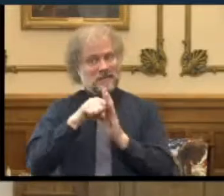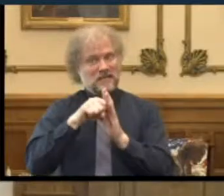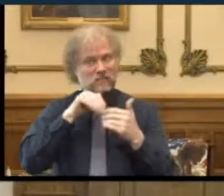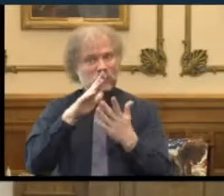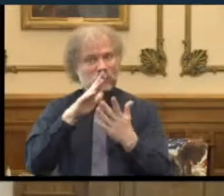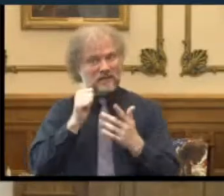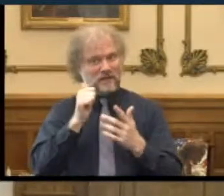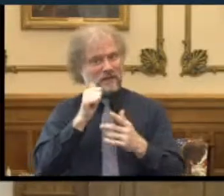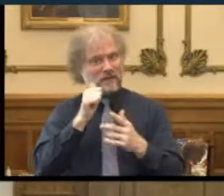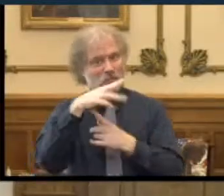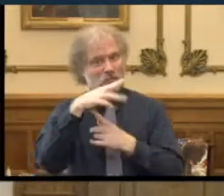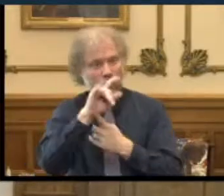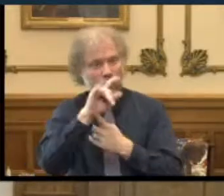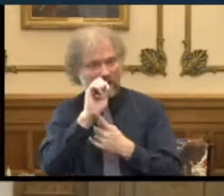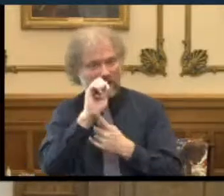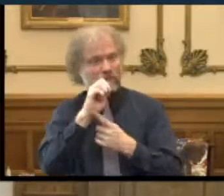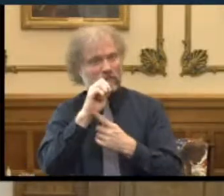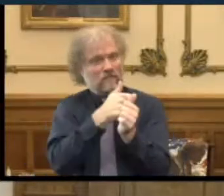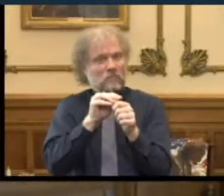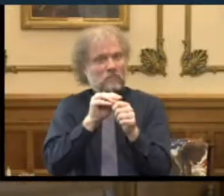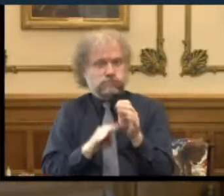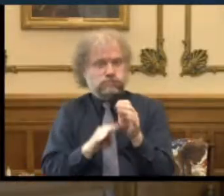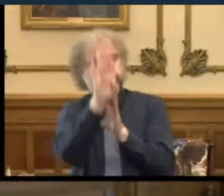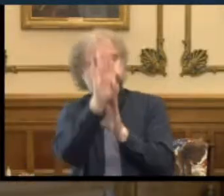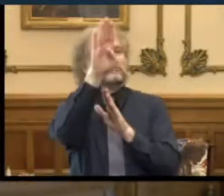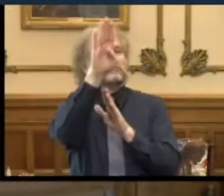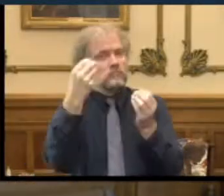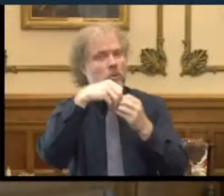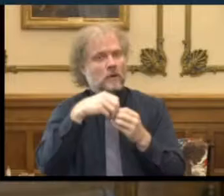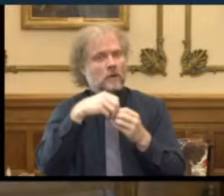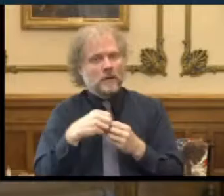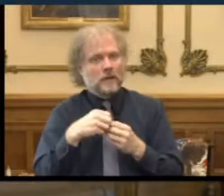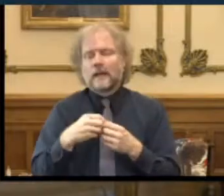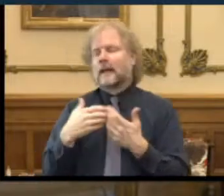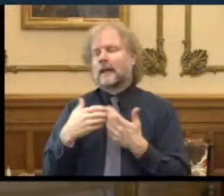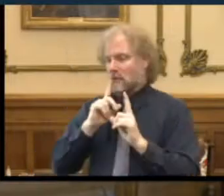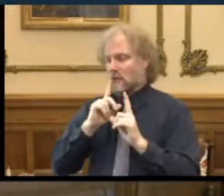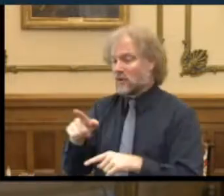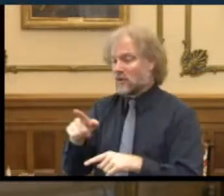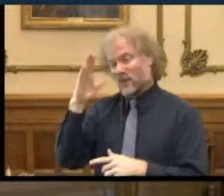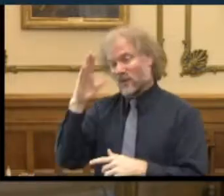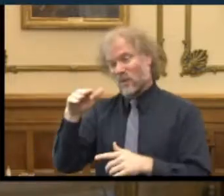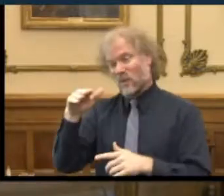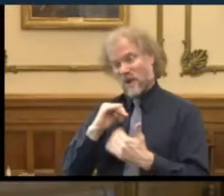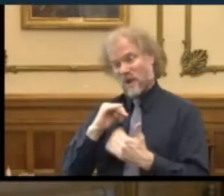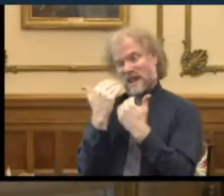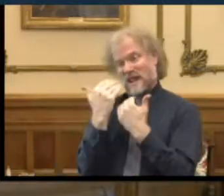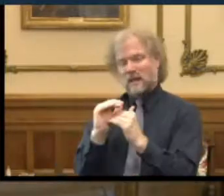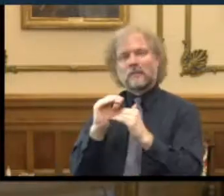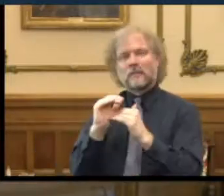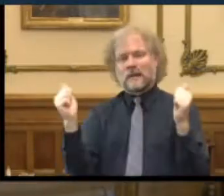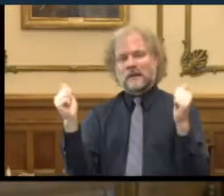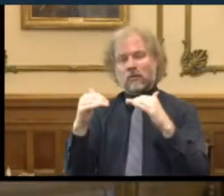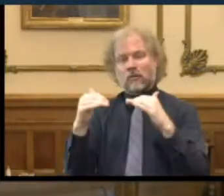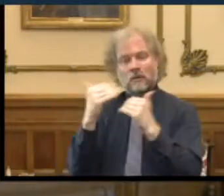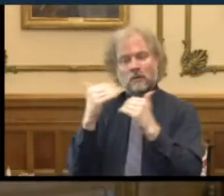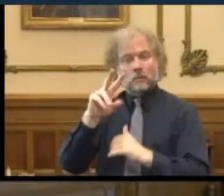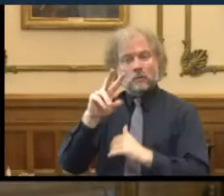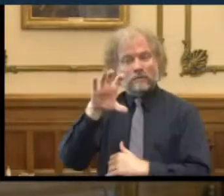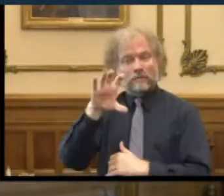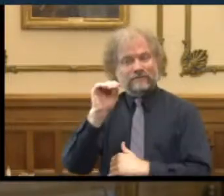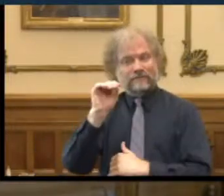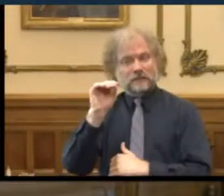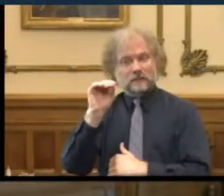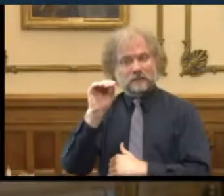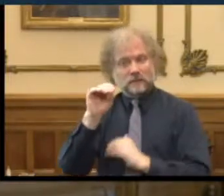and prevent a surge from that? So as you're probably aware, we have a limitation of gatherings of 250 or more,